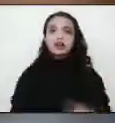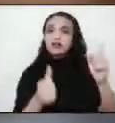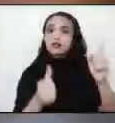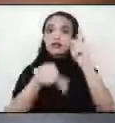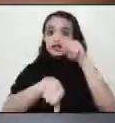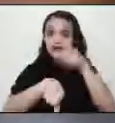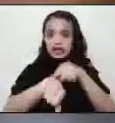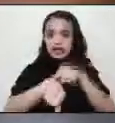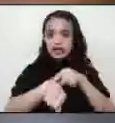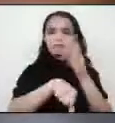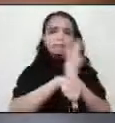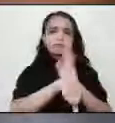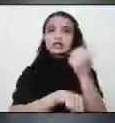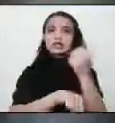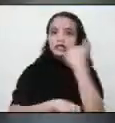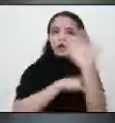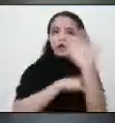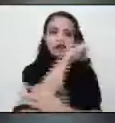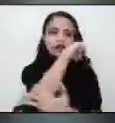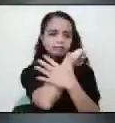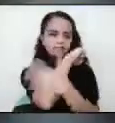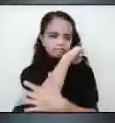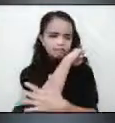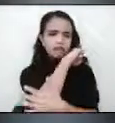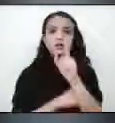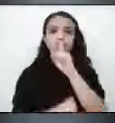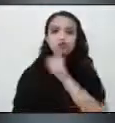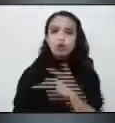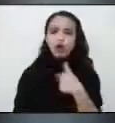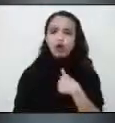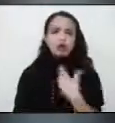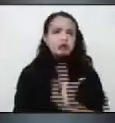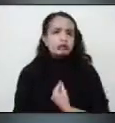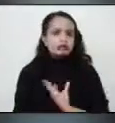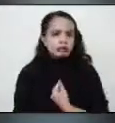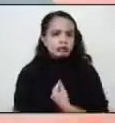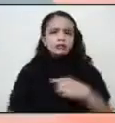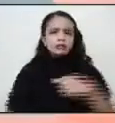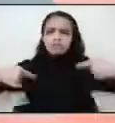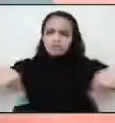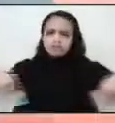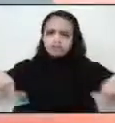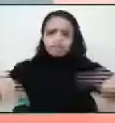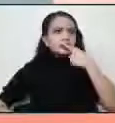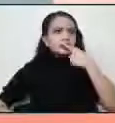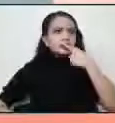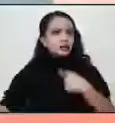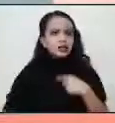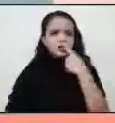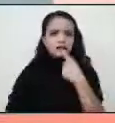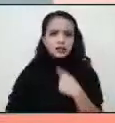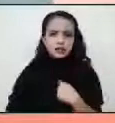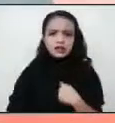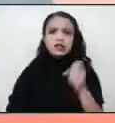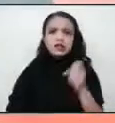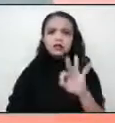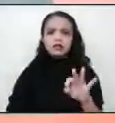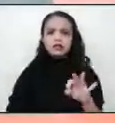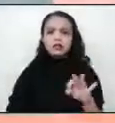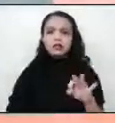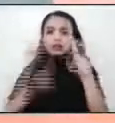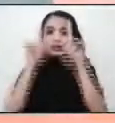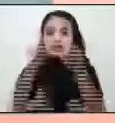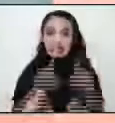of Japan. First time to enter a Japanese temple and it was very solemn. We